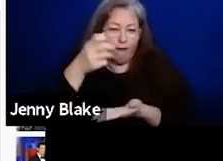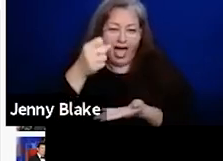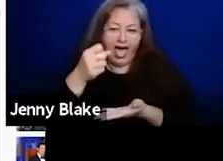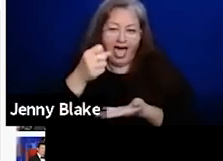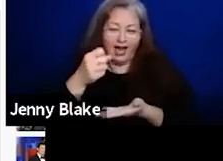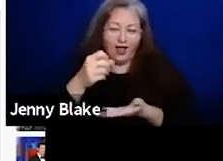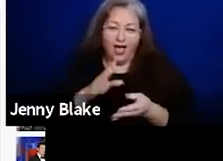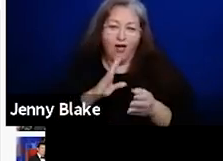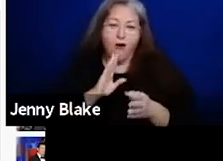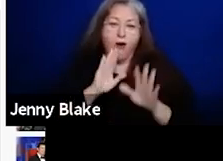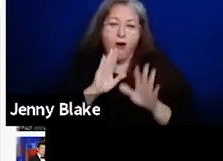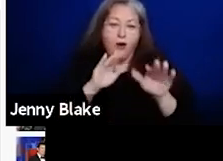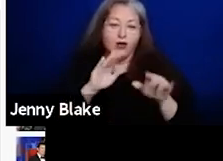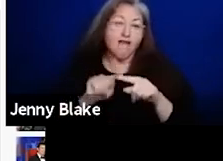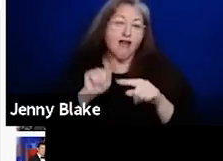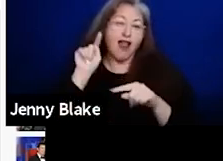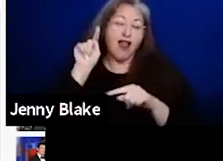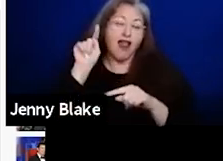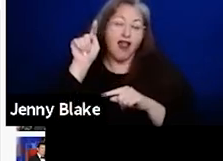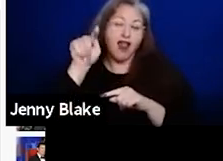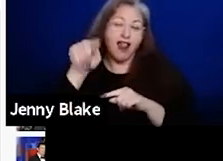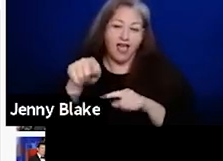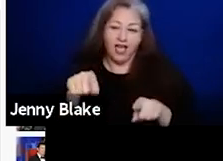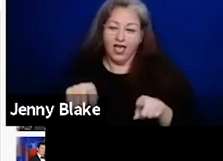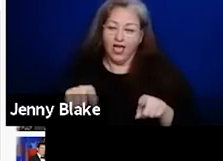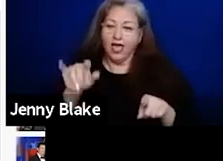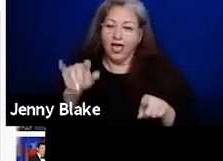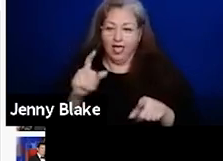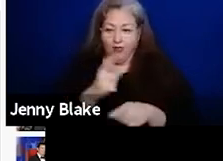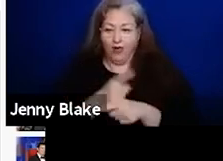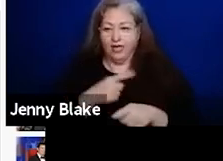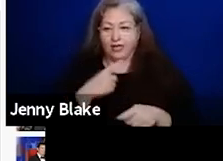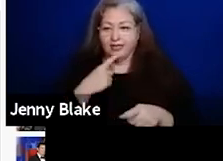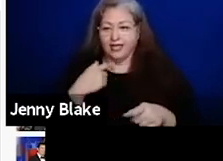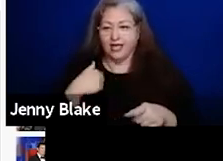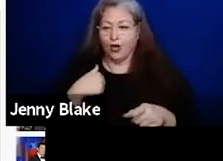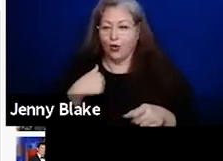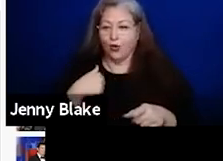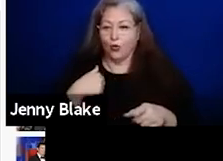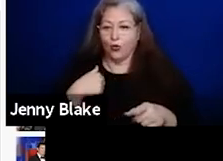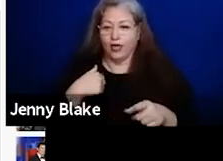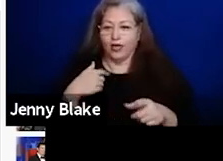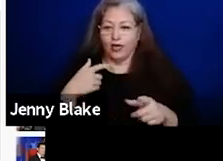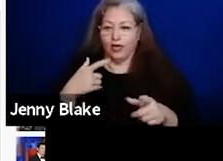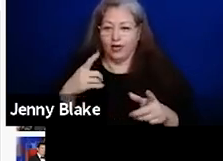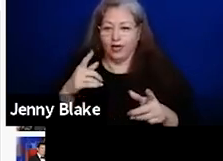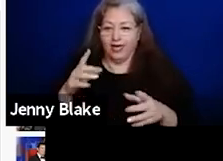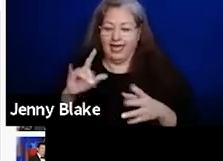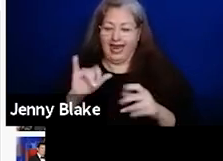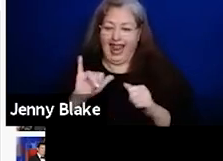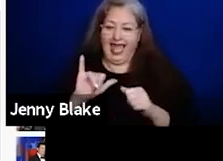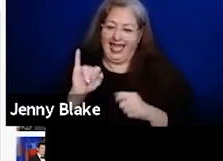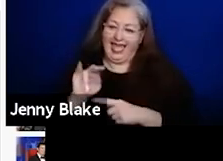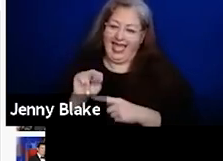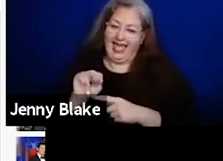sea. Like a fusion, you know, we were like infusion, you know, like every day I